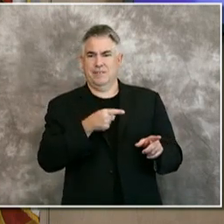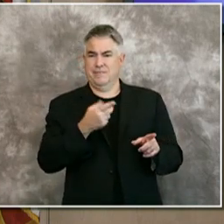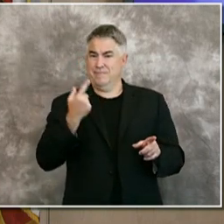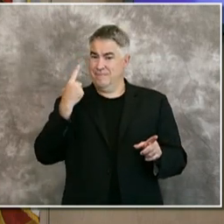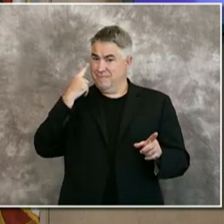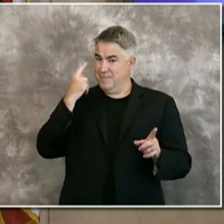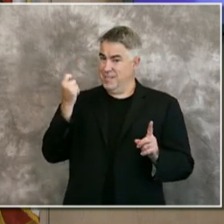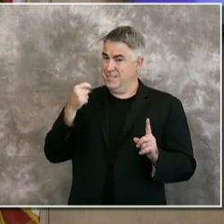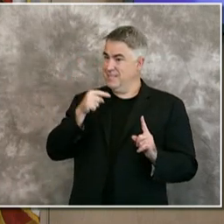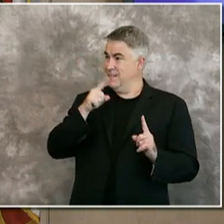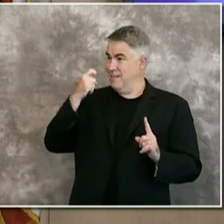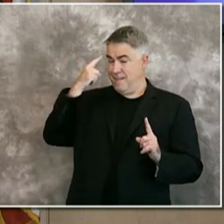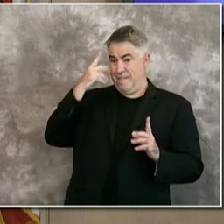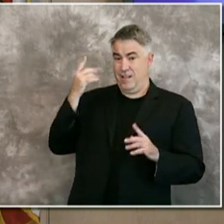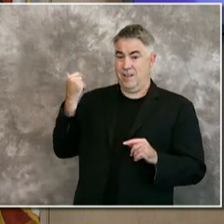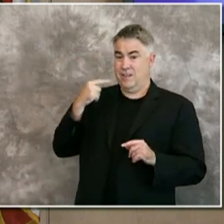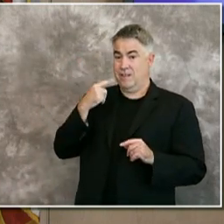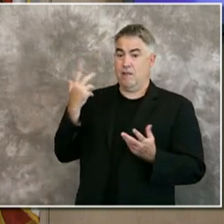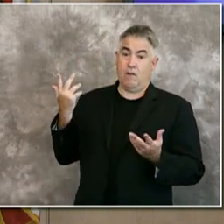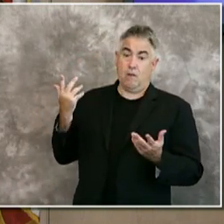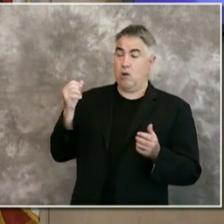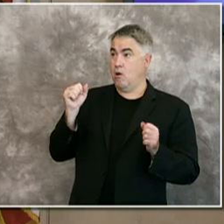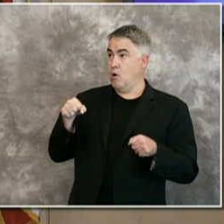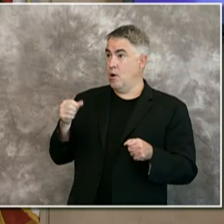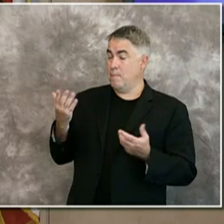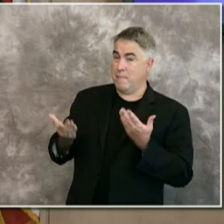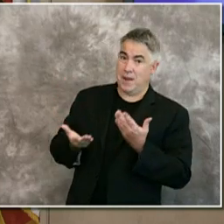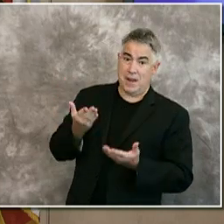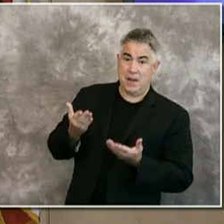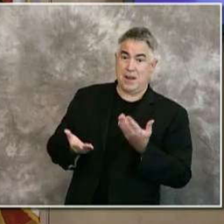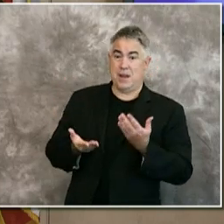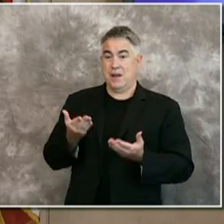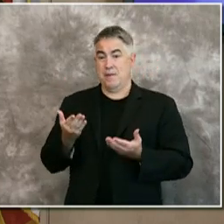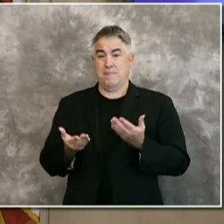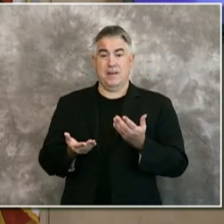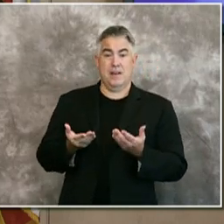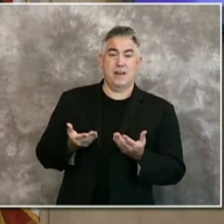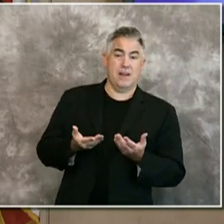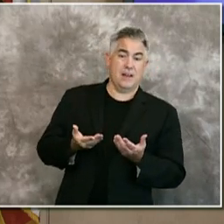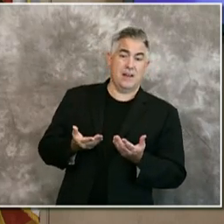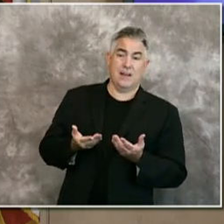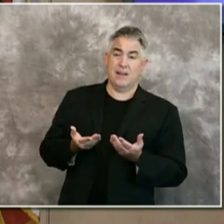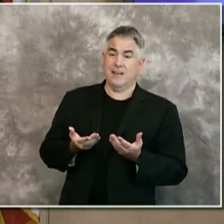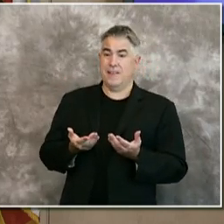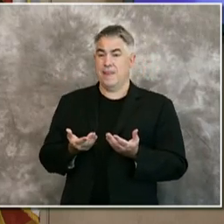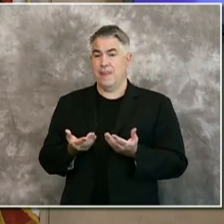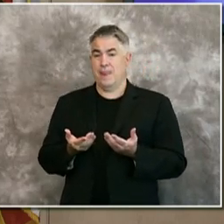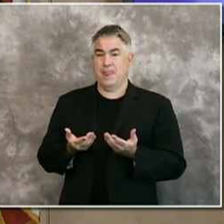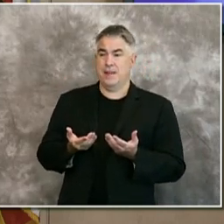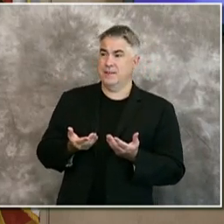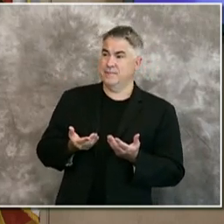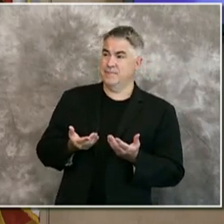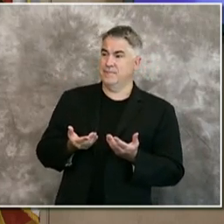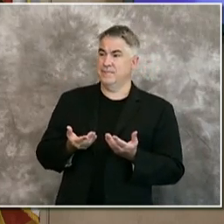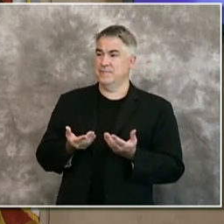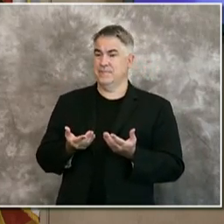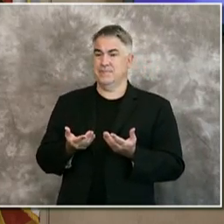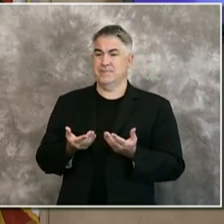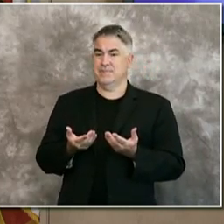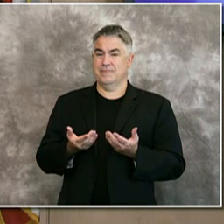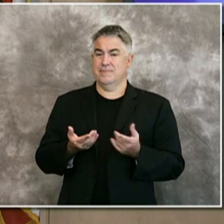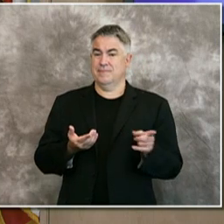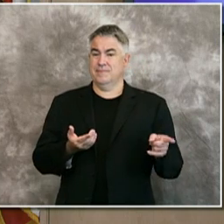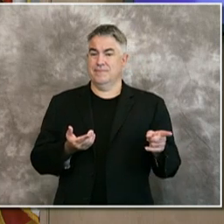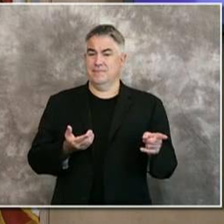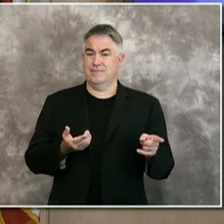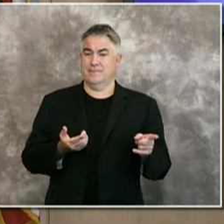he is going to or could also issue some sort of penalty to the county financially if counties